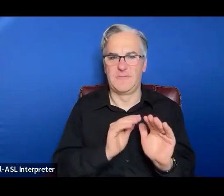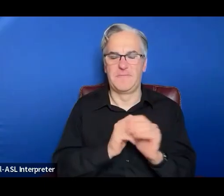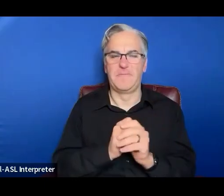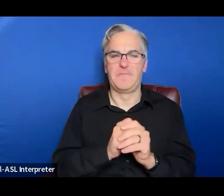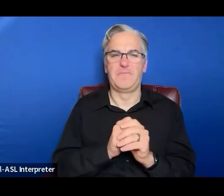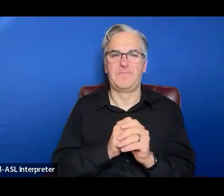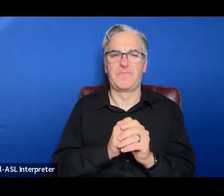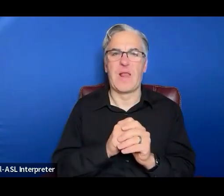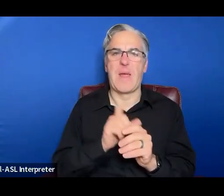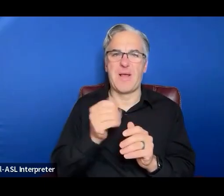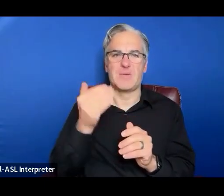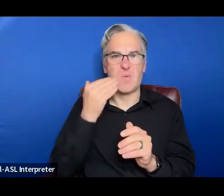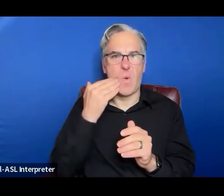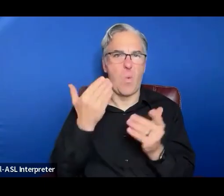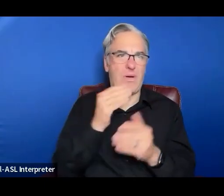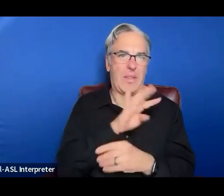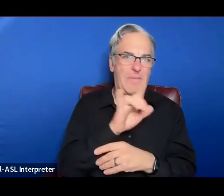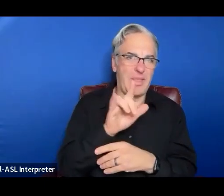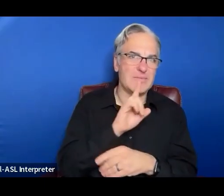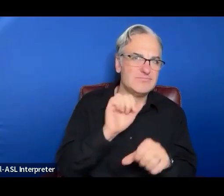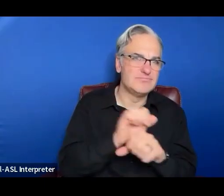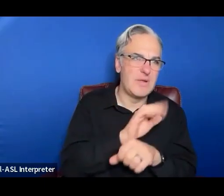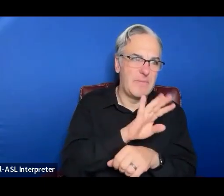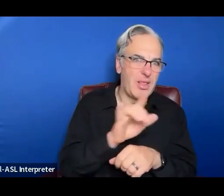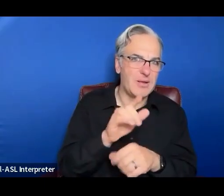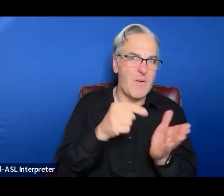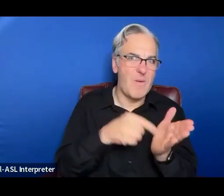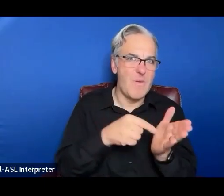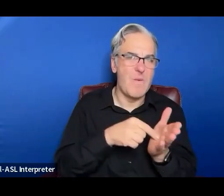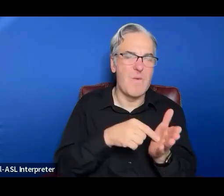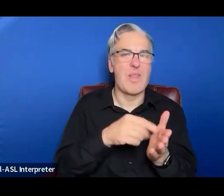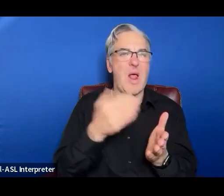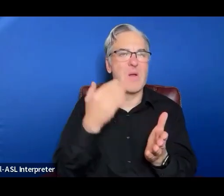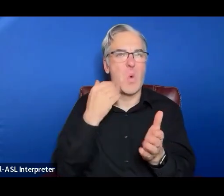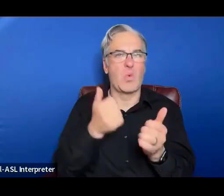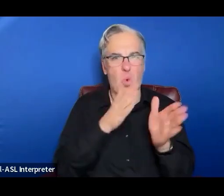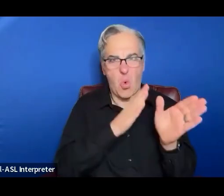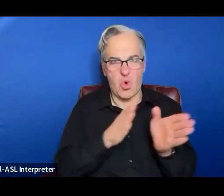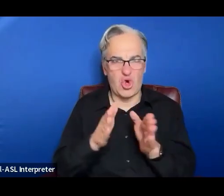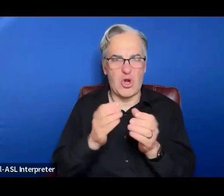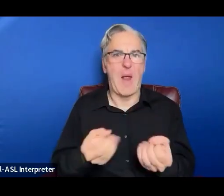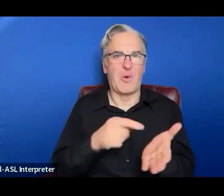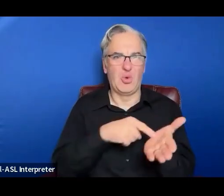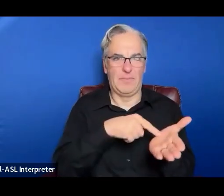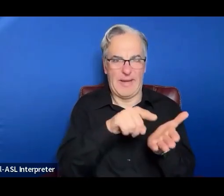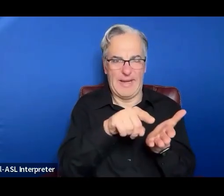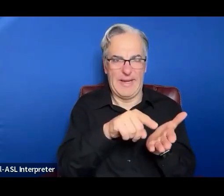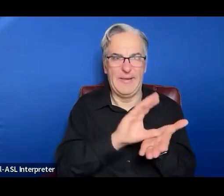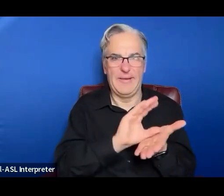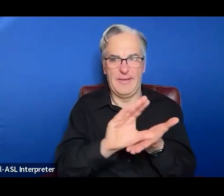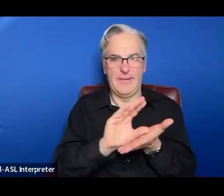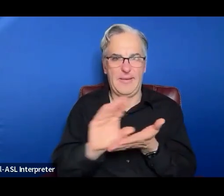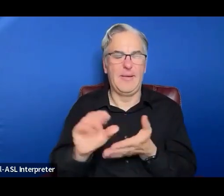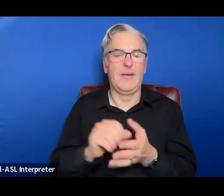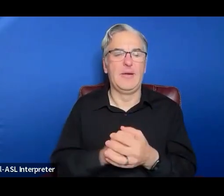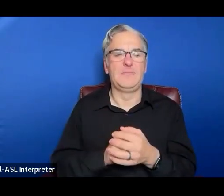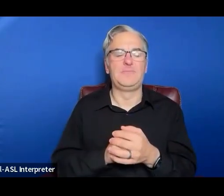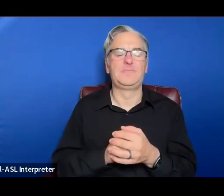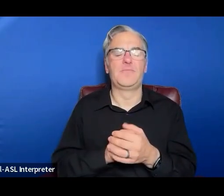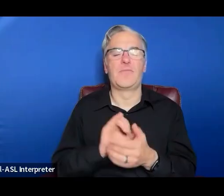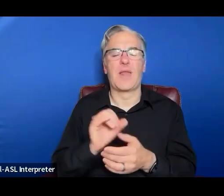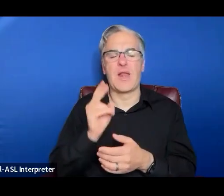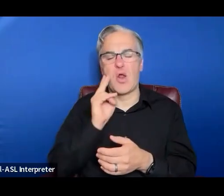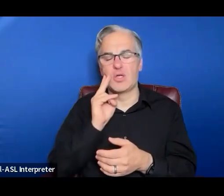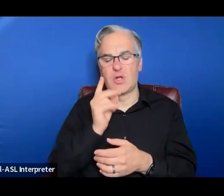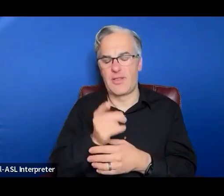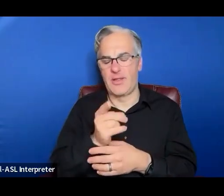pay anything until I know what bills there are. So I know what order and what amount to pay. And I saw that the